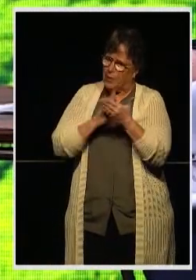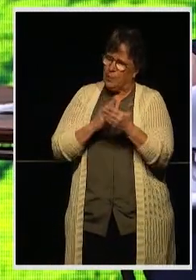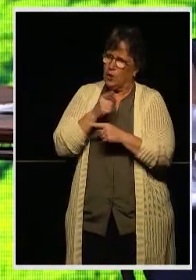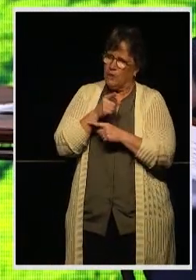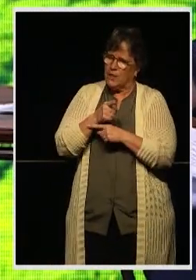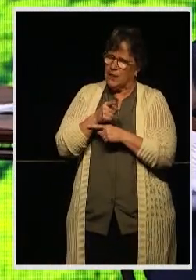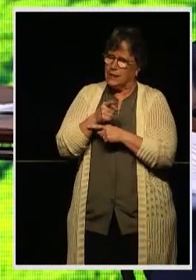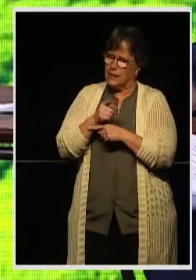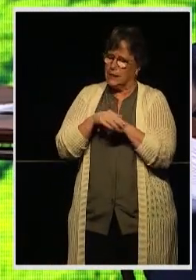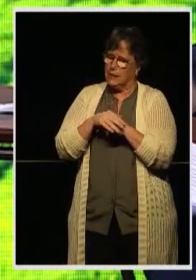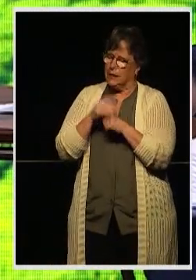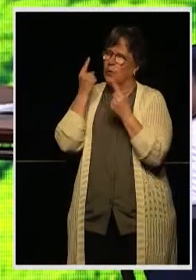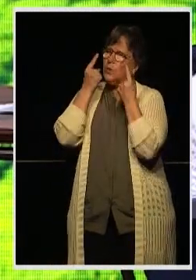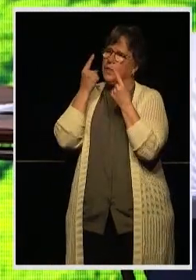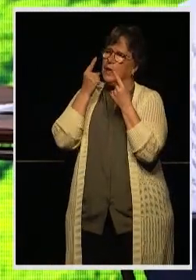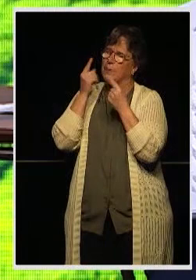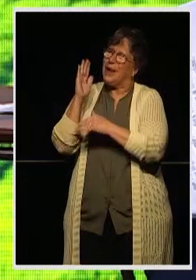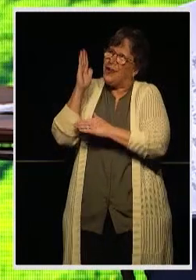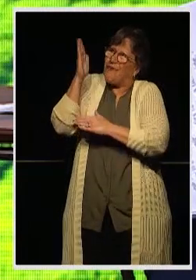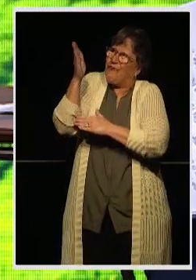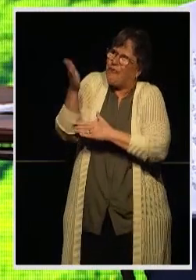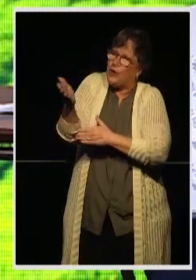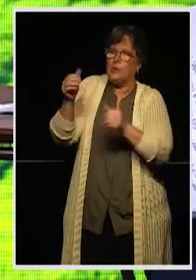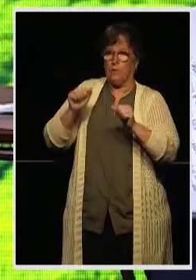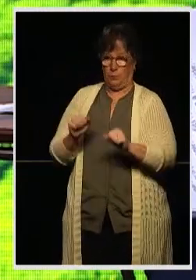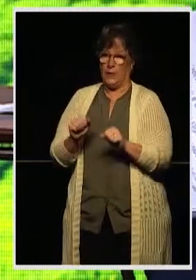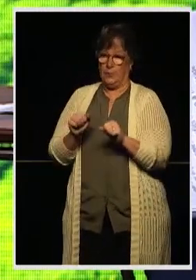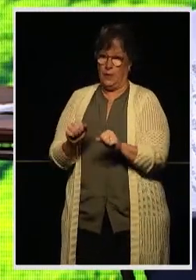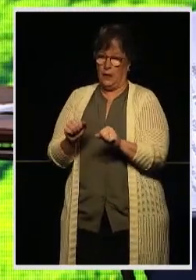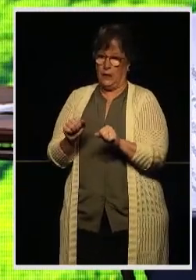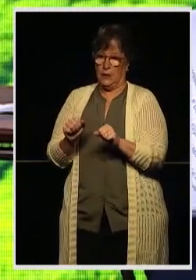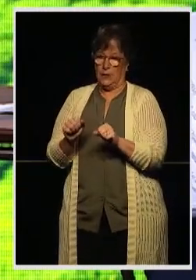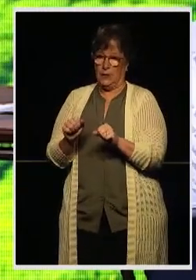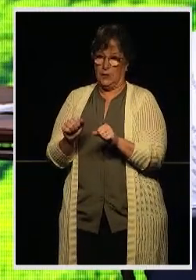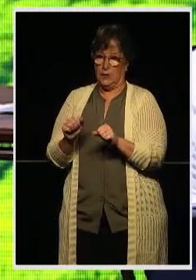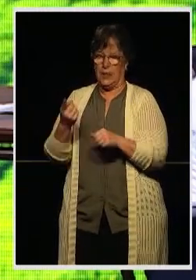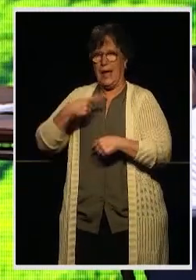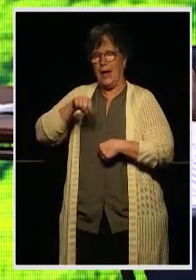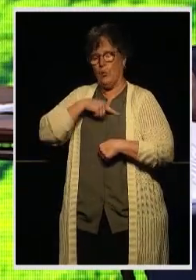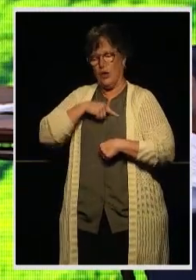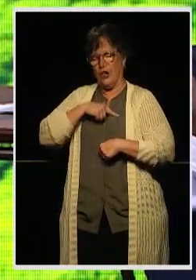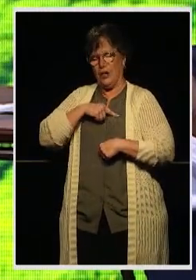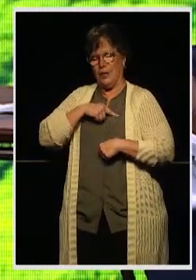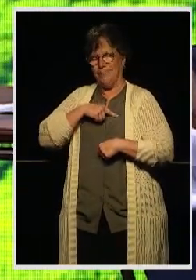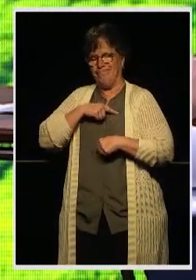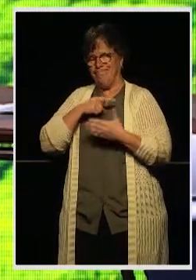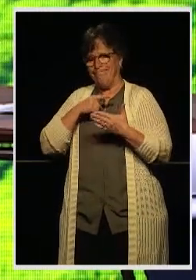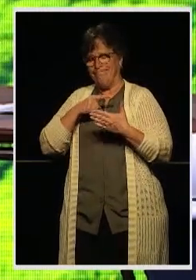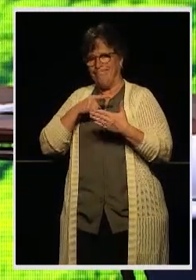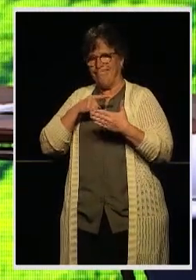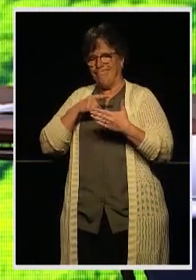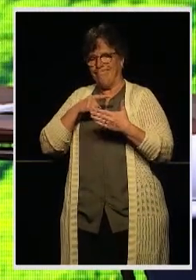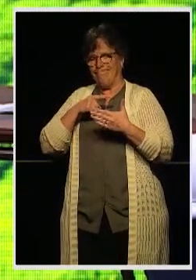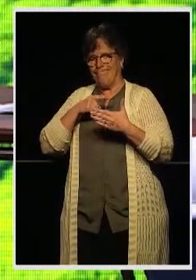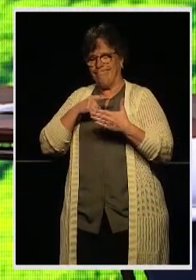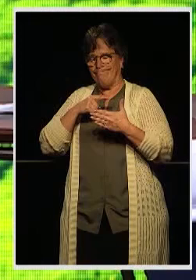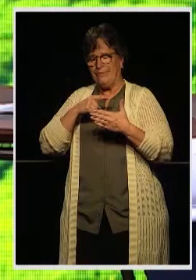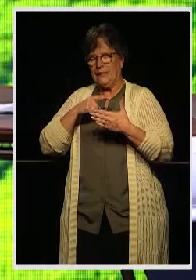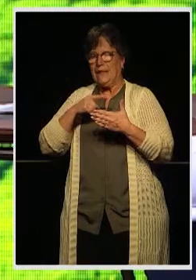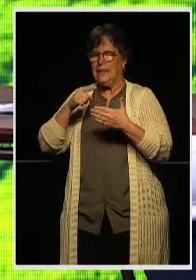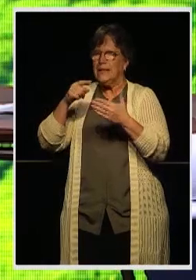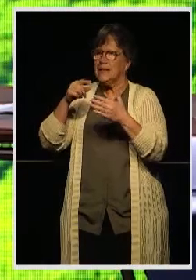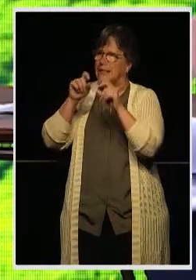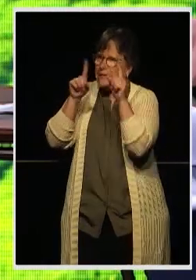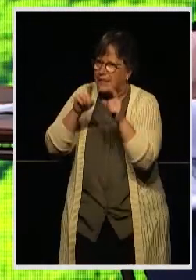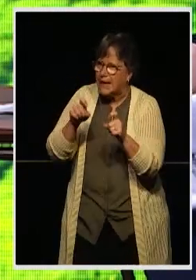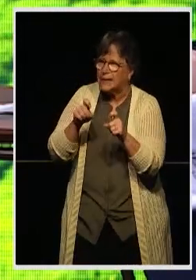about a future of possibilities, and we're going to de-risk those innovations by testing and refining and